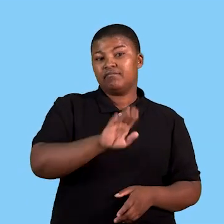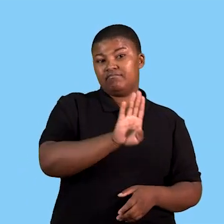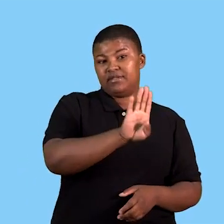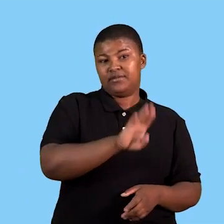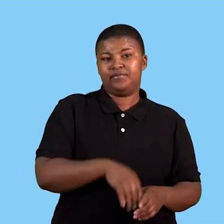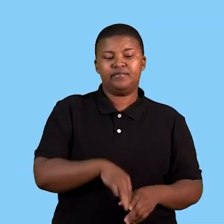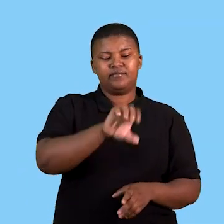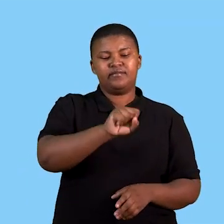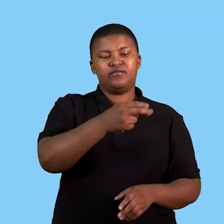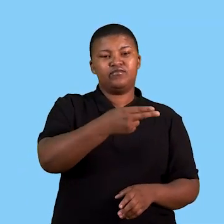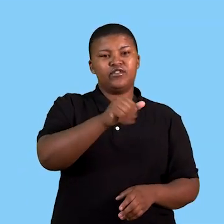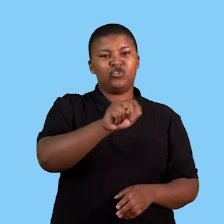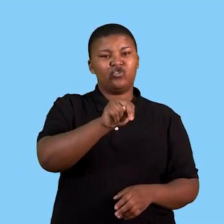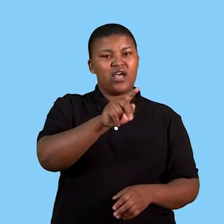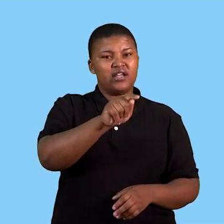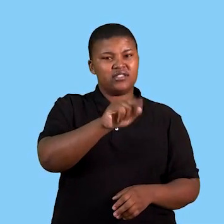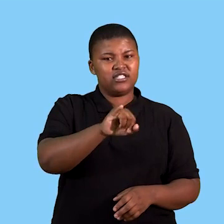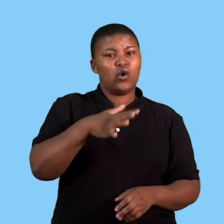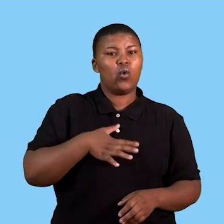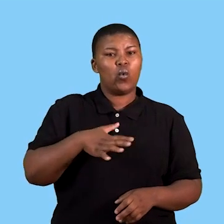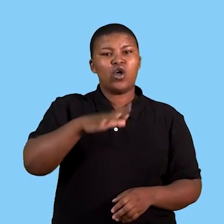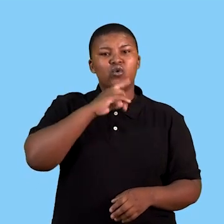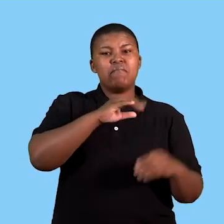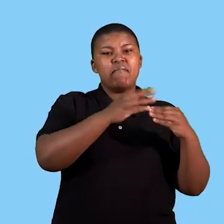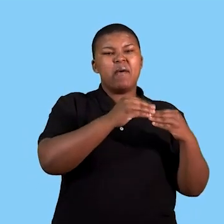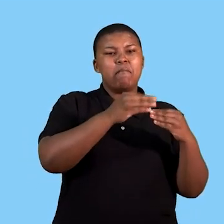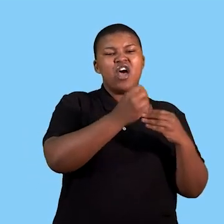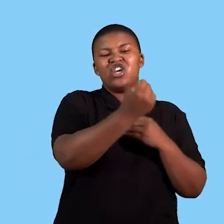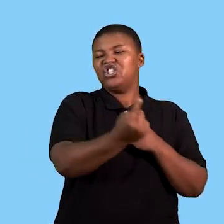question says, Shanti wants to use members of